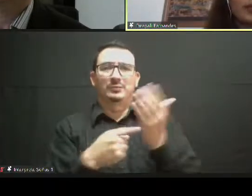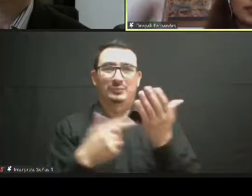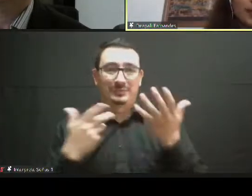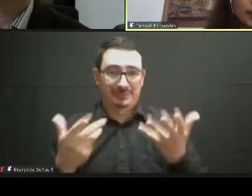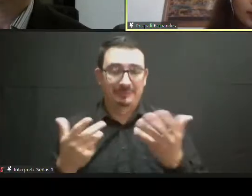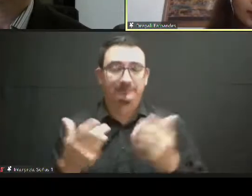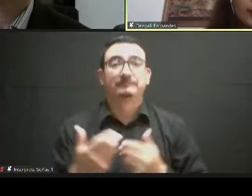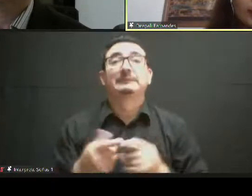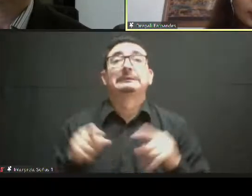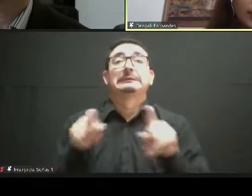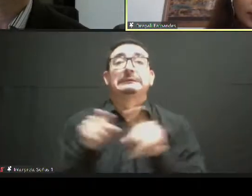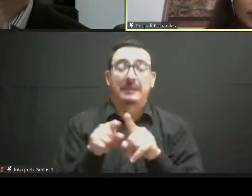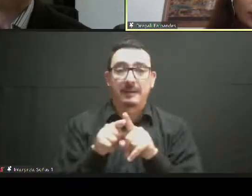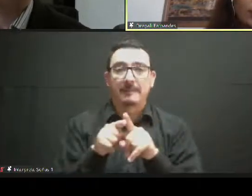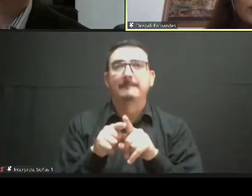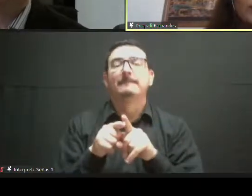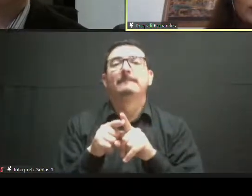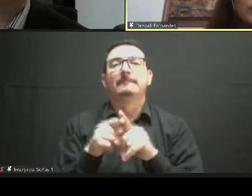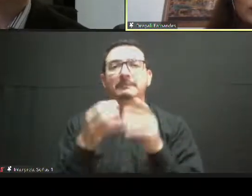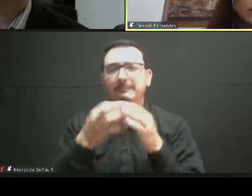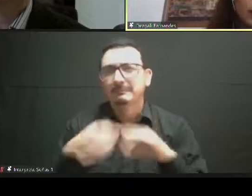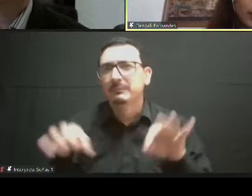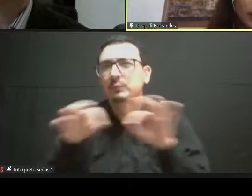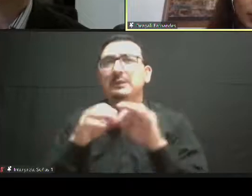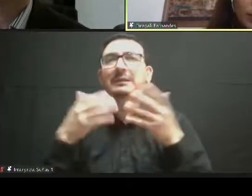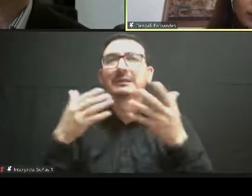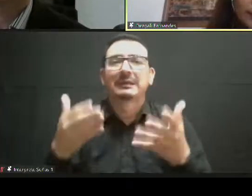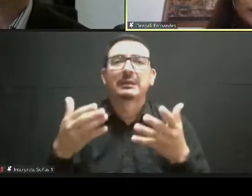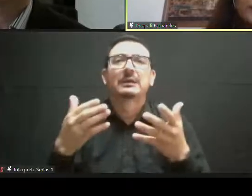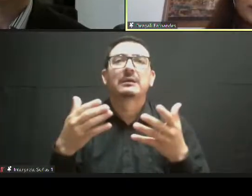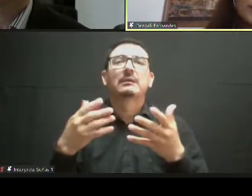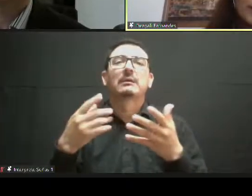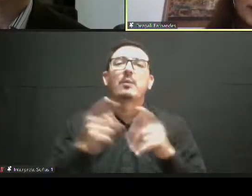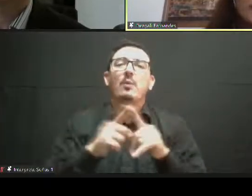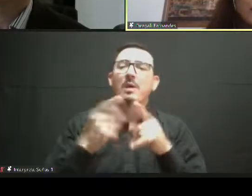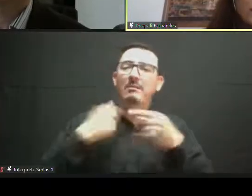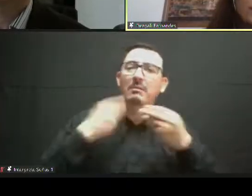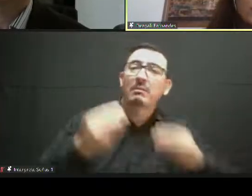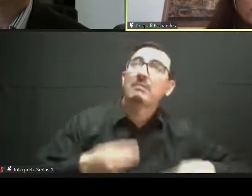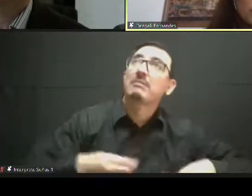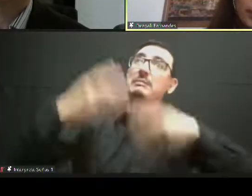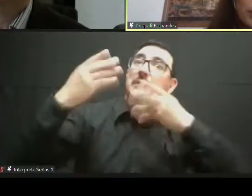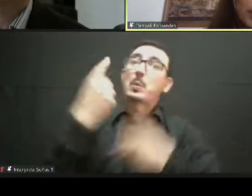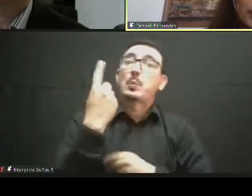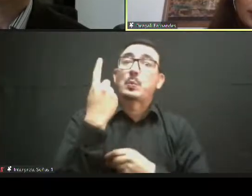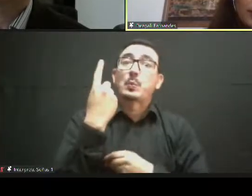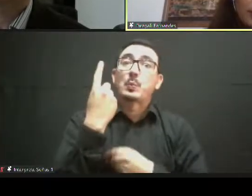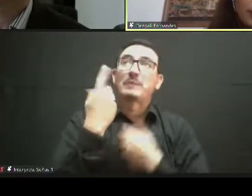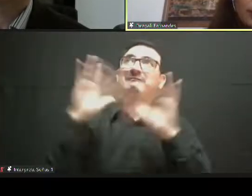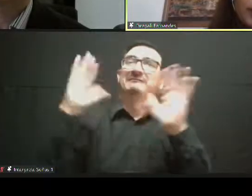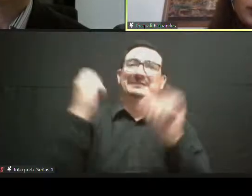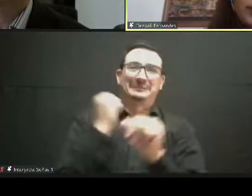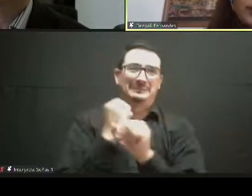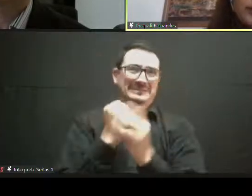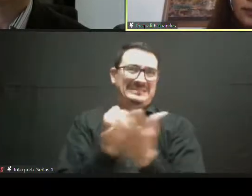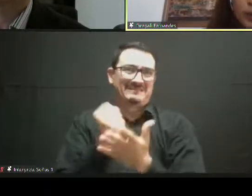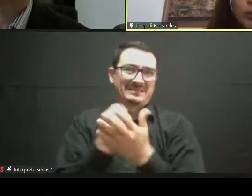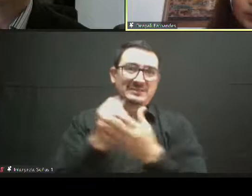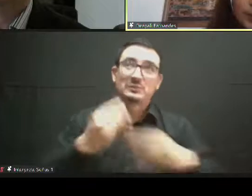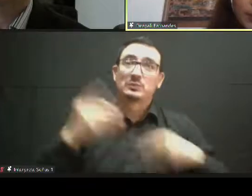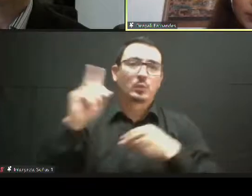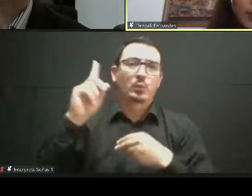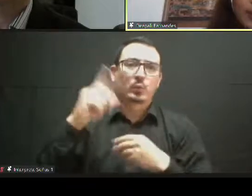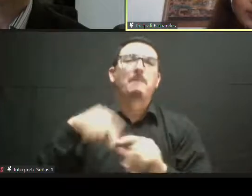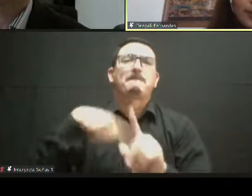exports externally as in outside the region, but also within the region, and also at your own national markets for your